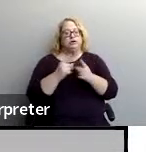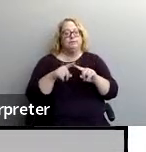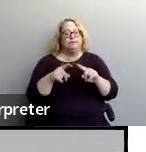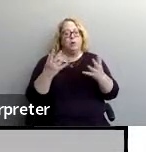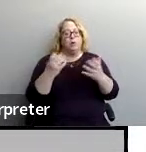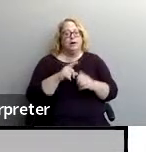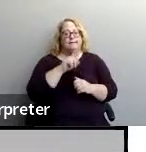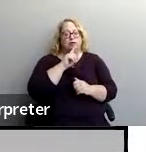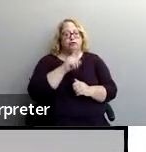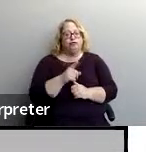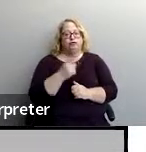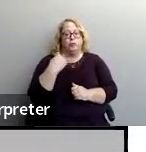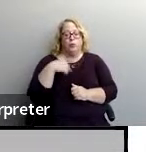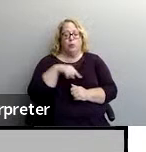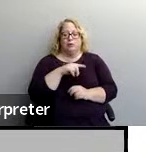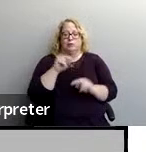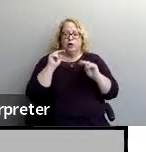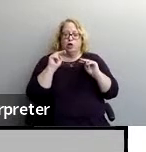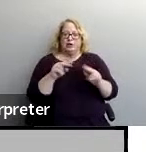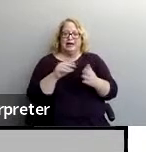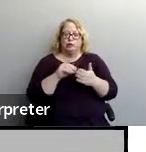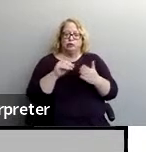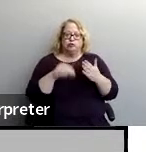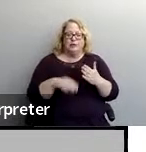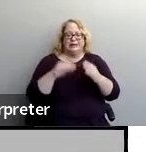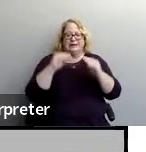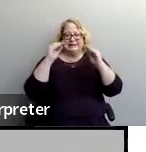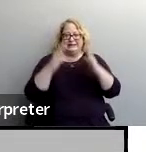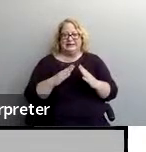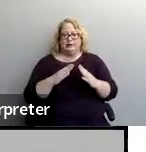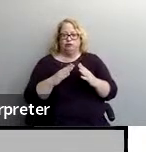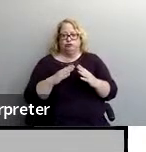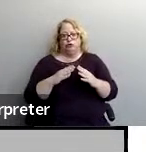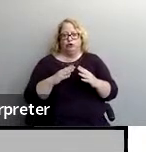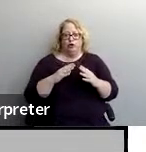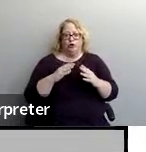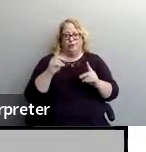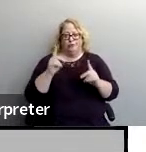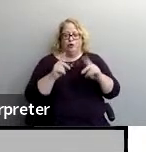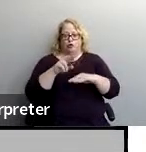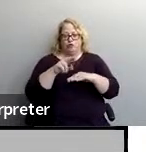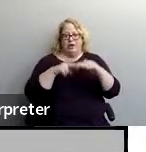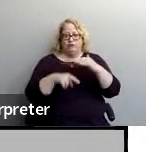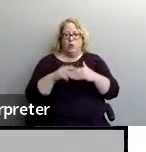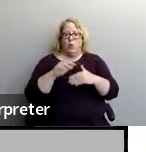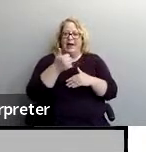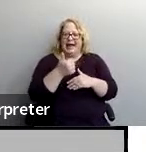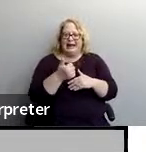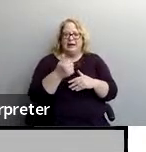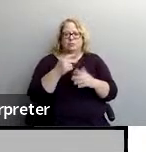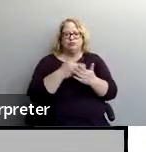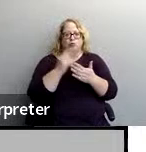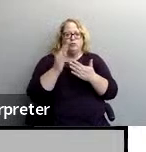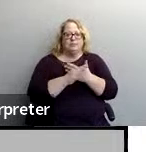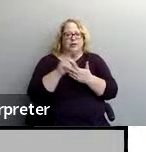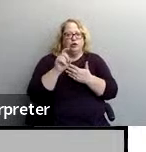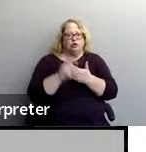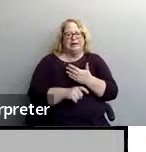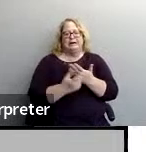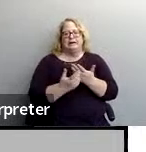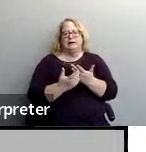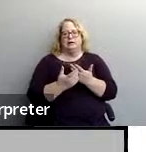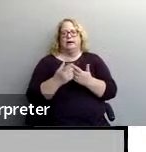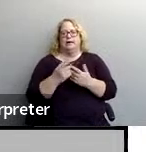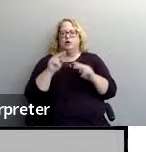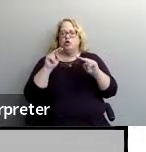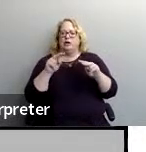we do want to ensure that we are looking at student-teacher ratio, any special programs that are needed, as well as looking at